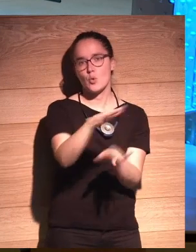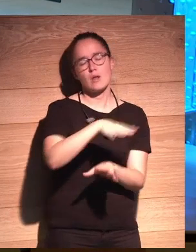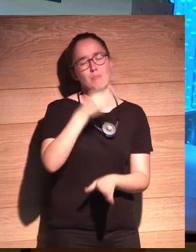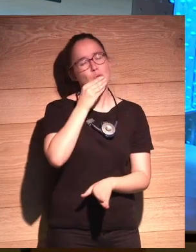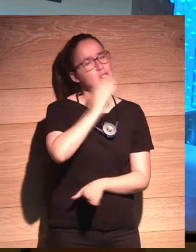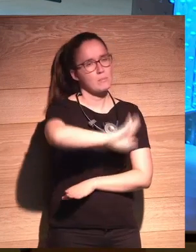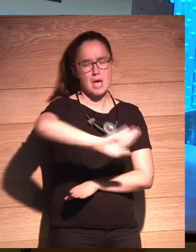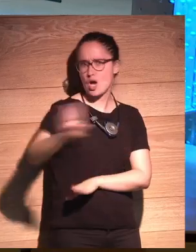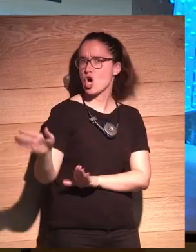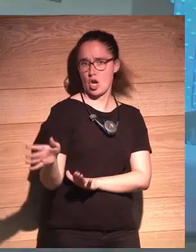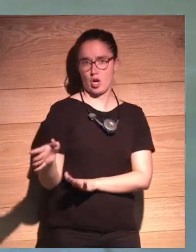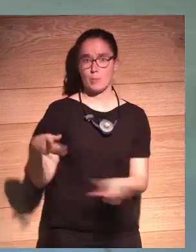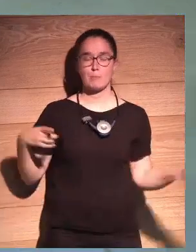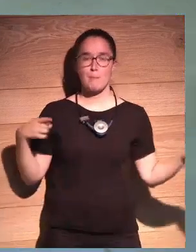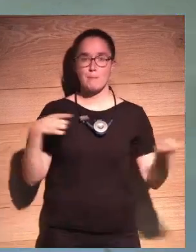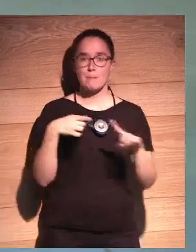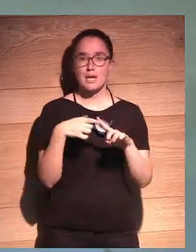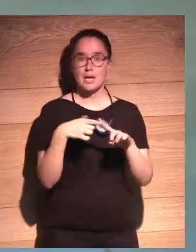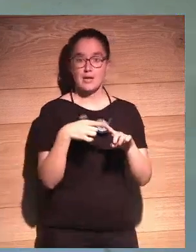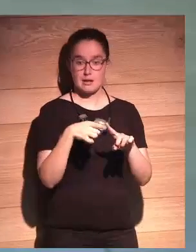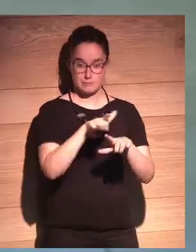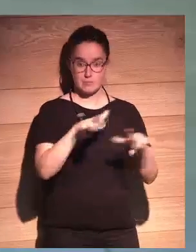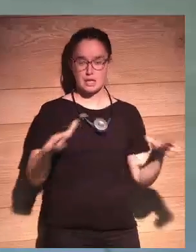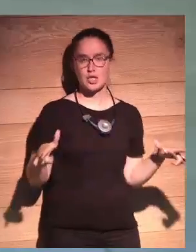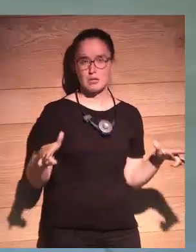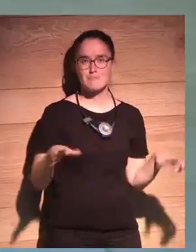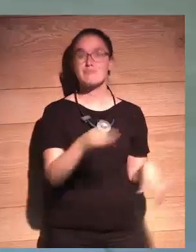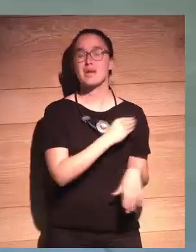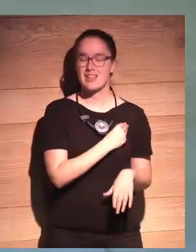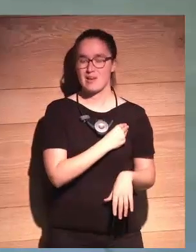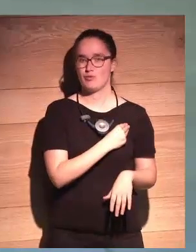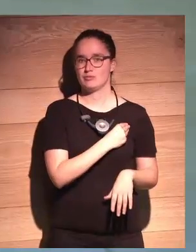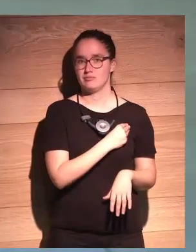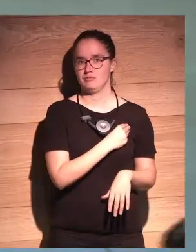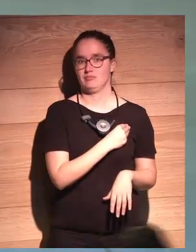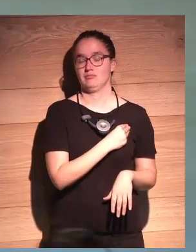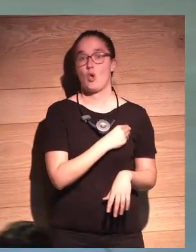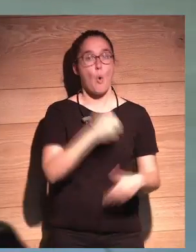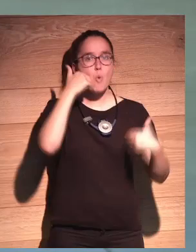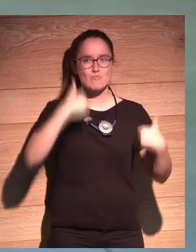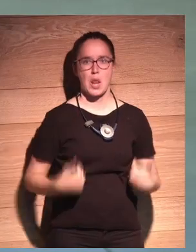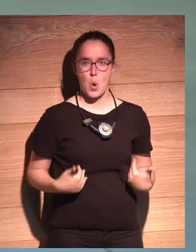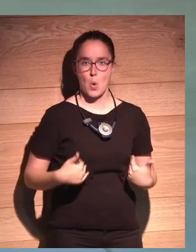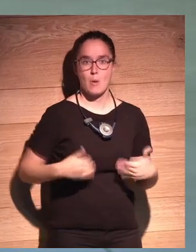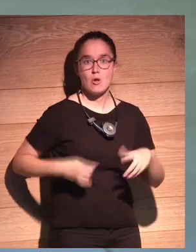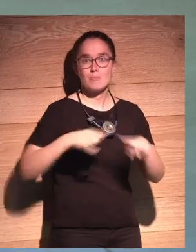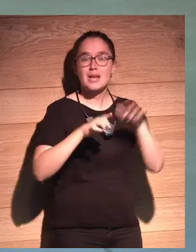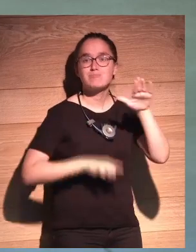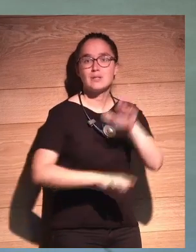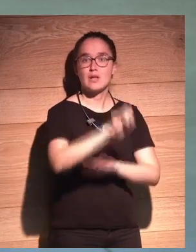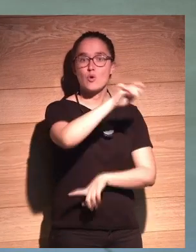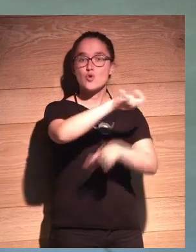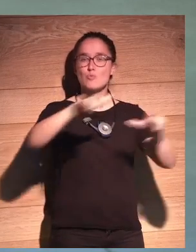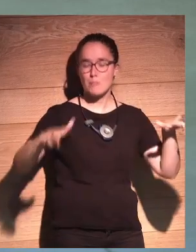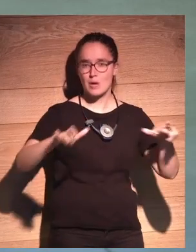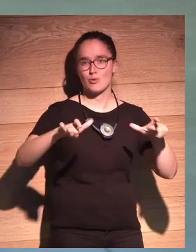2030 the world is a better place, so that all of us here can